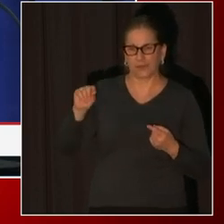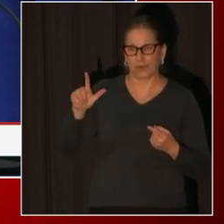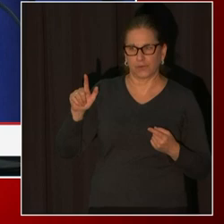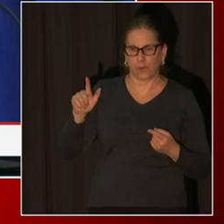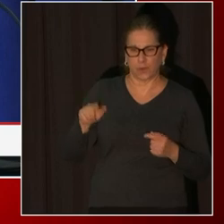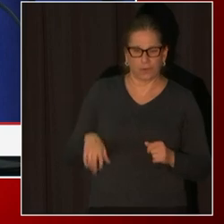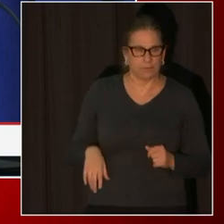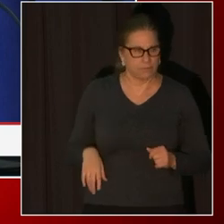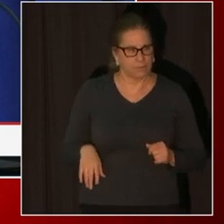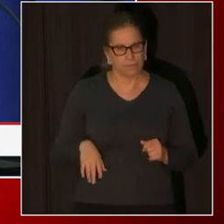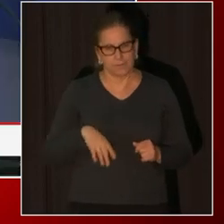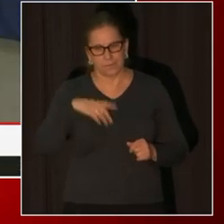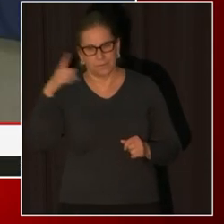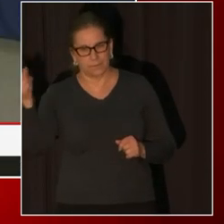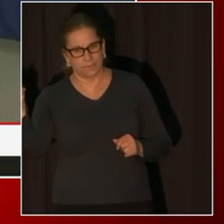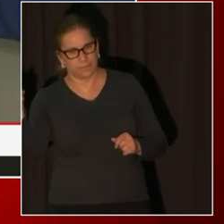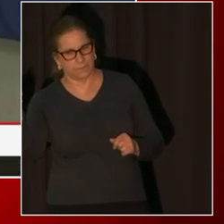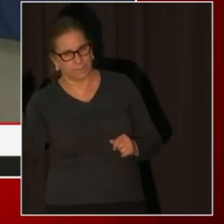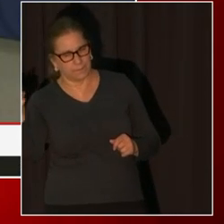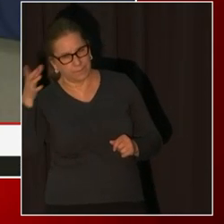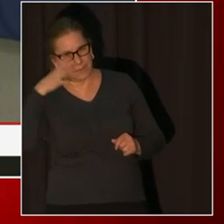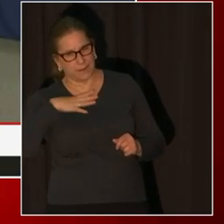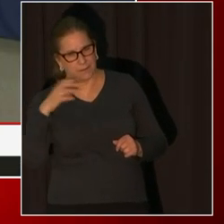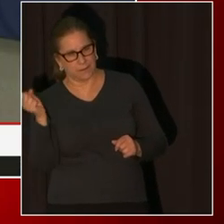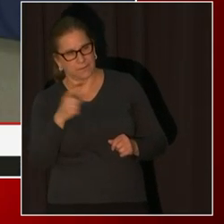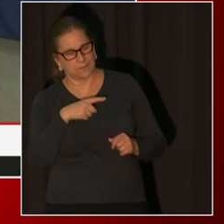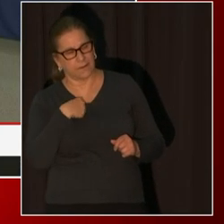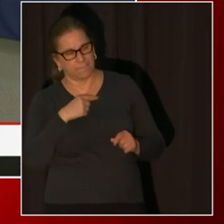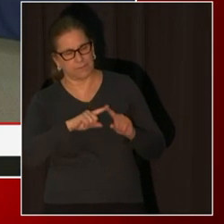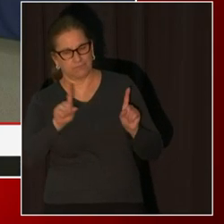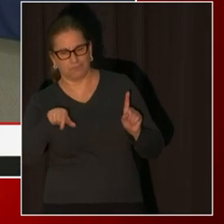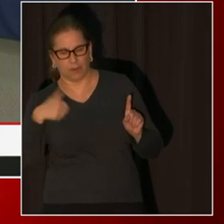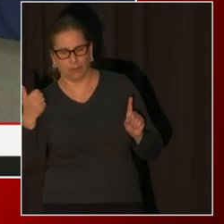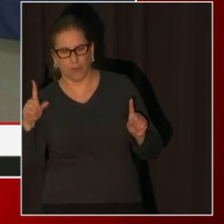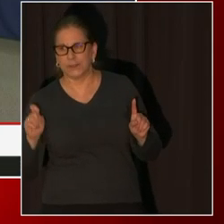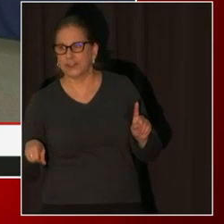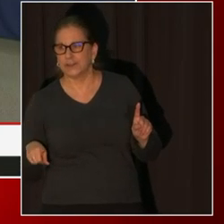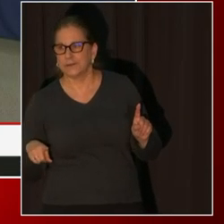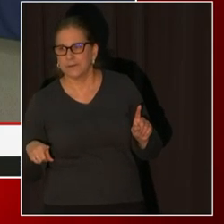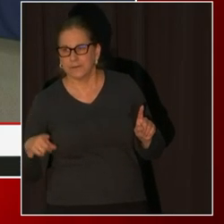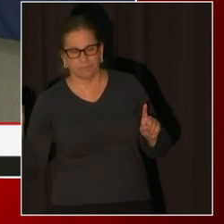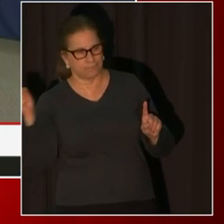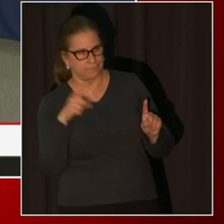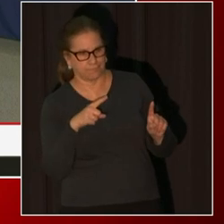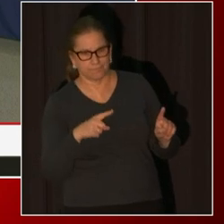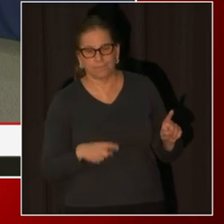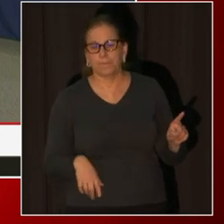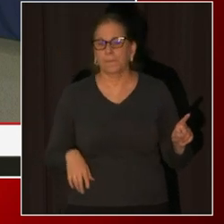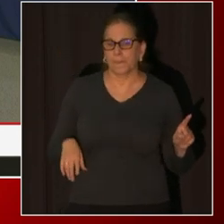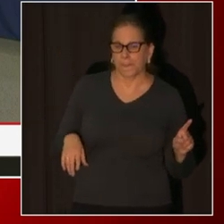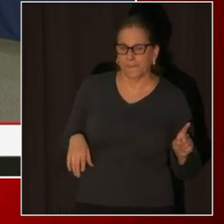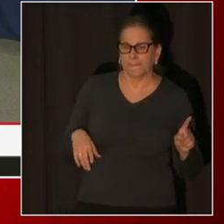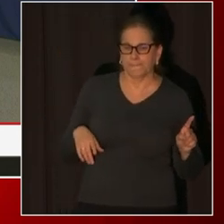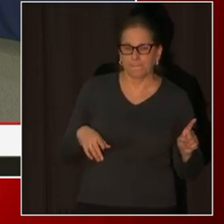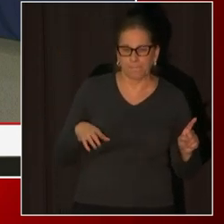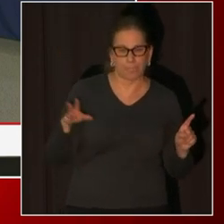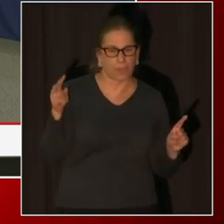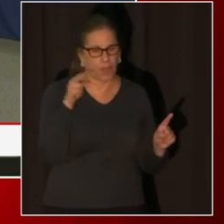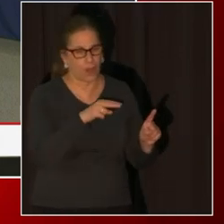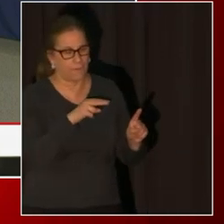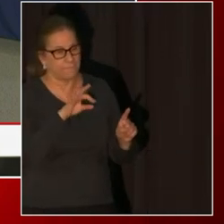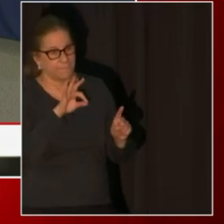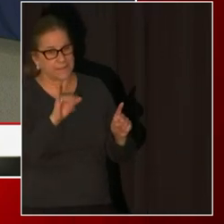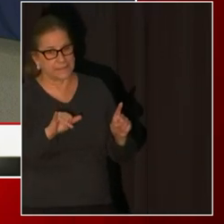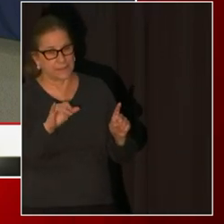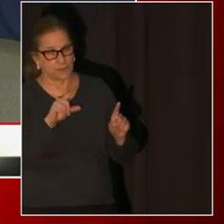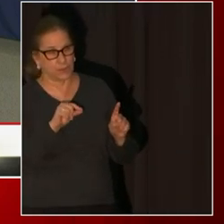So could I follow up on that, City Administrator? Yeah. So can we first look at 20, at fiscal year 20, and can you help me